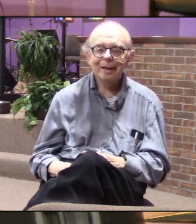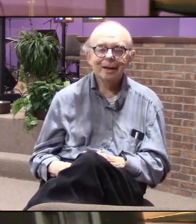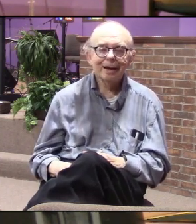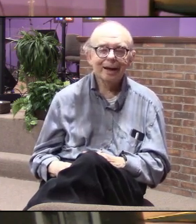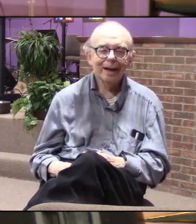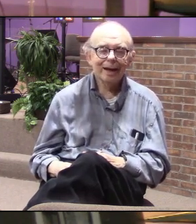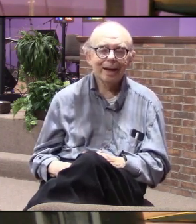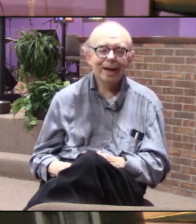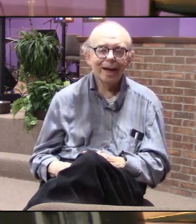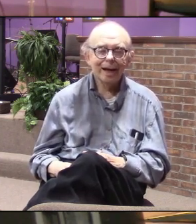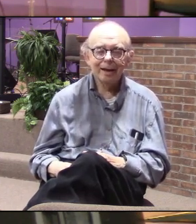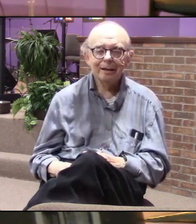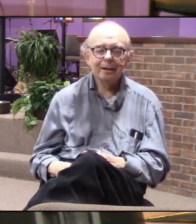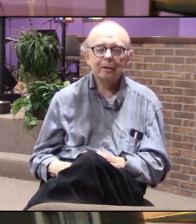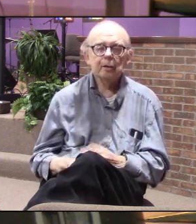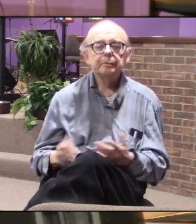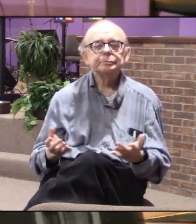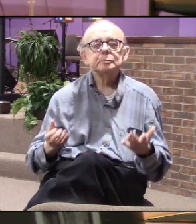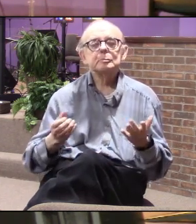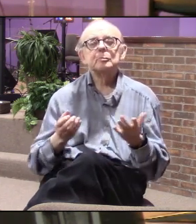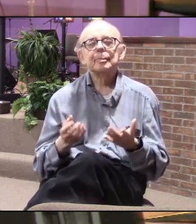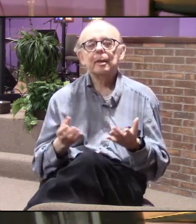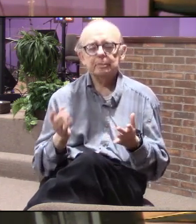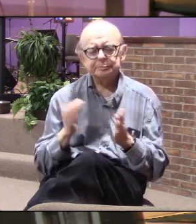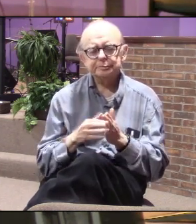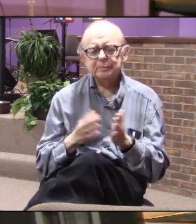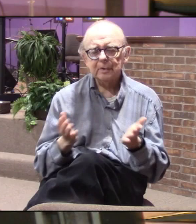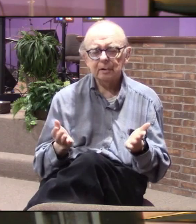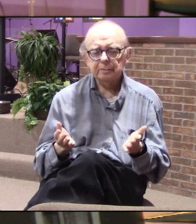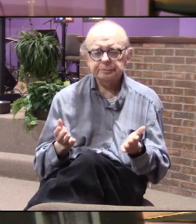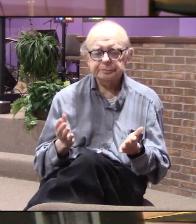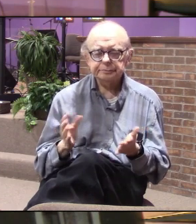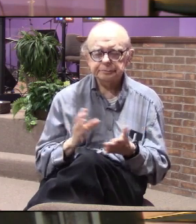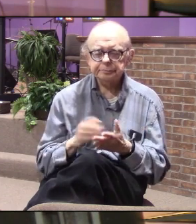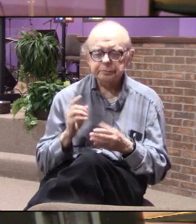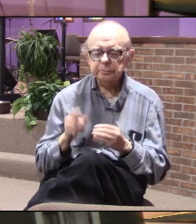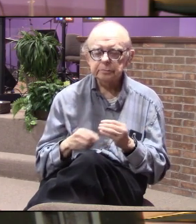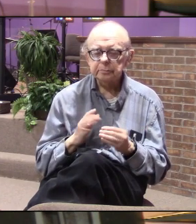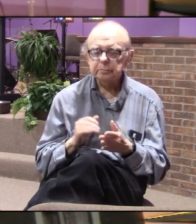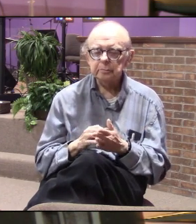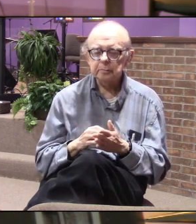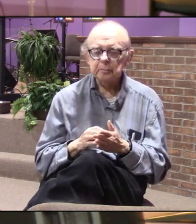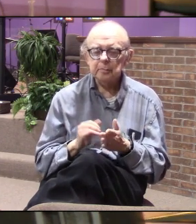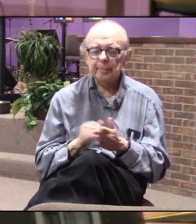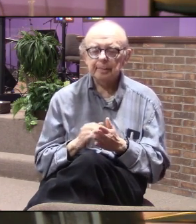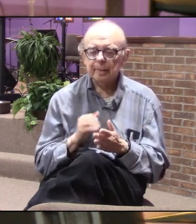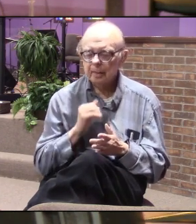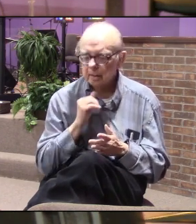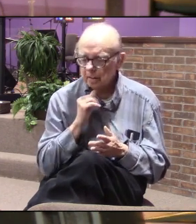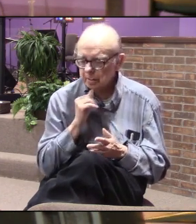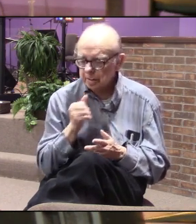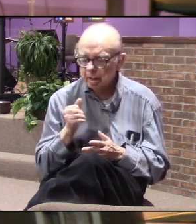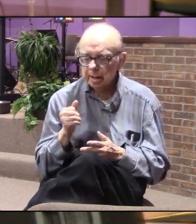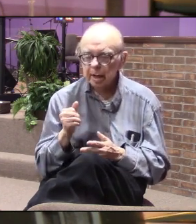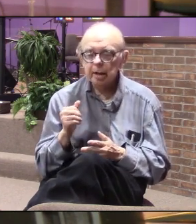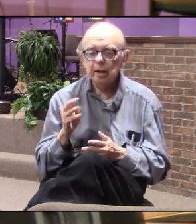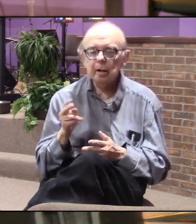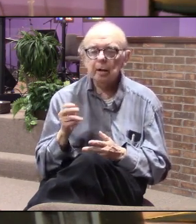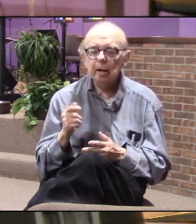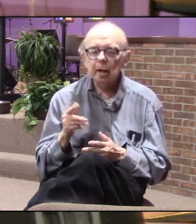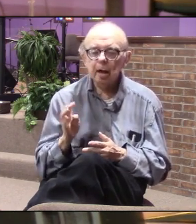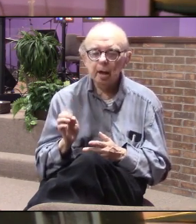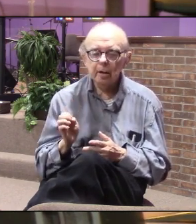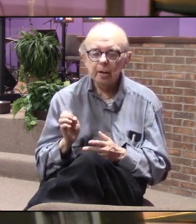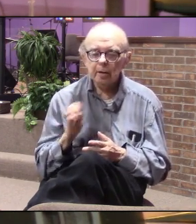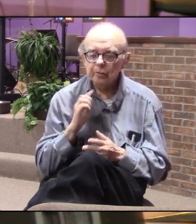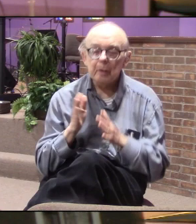Yeah, so when we do this. So again, what we learned about it was that this was not a whale. It